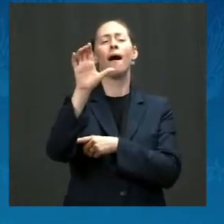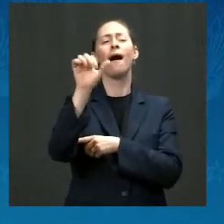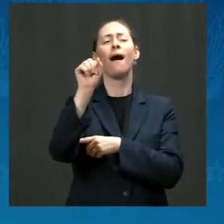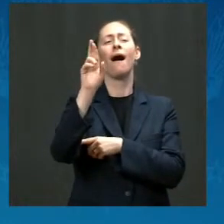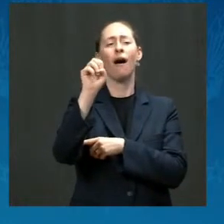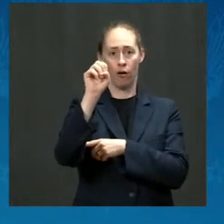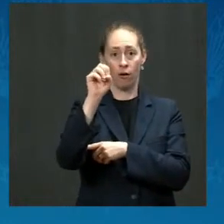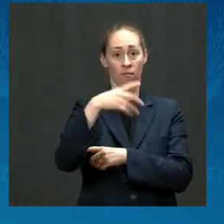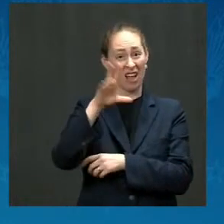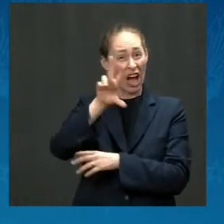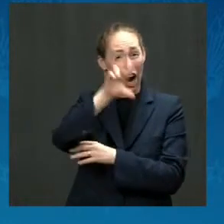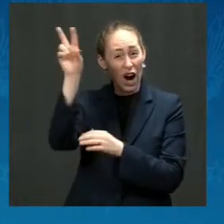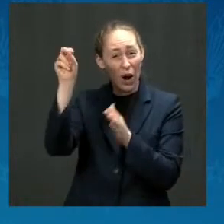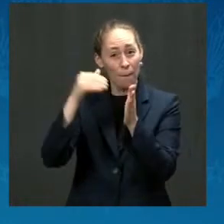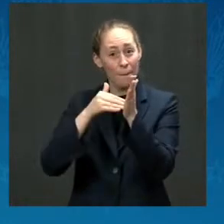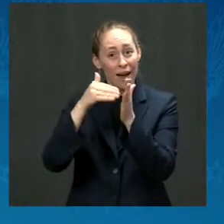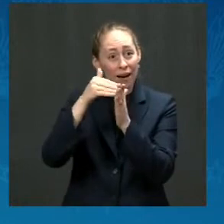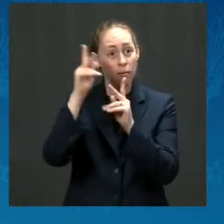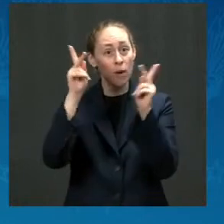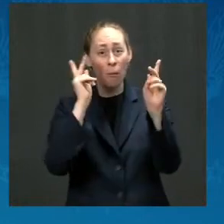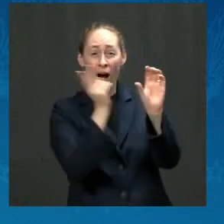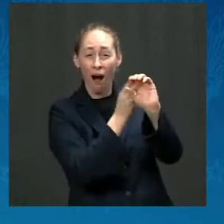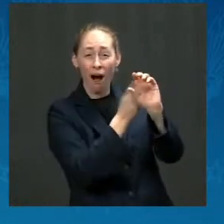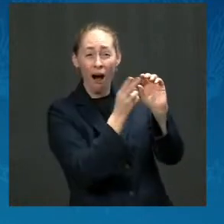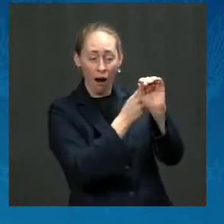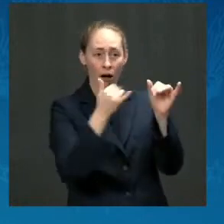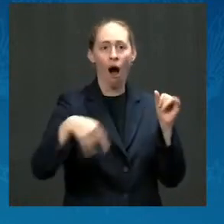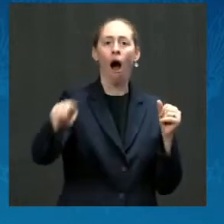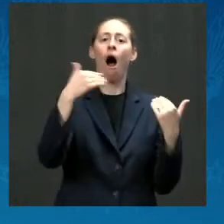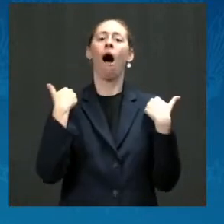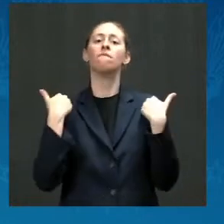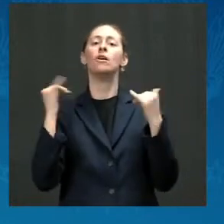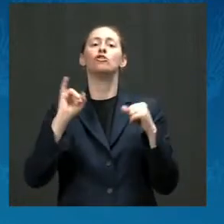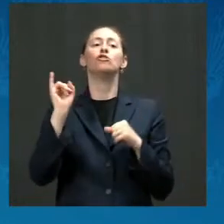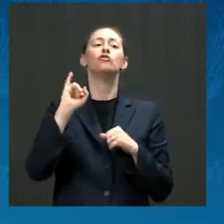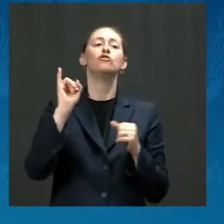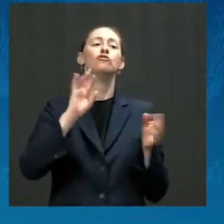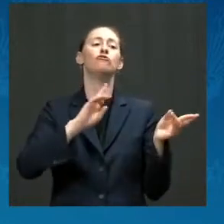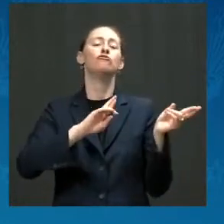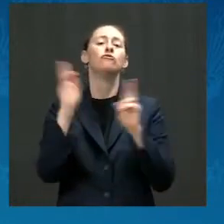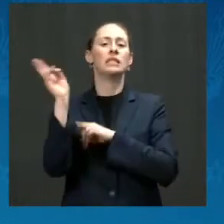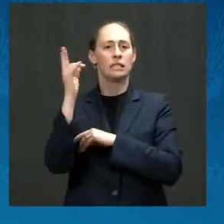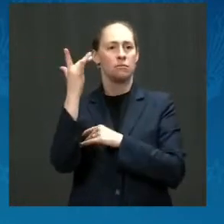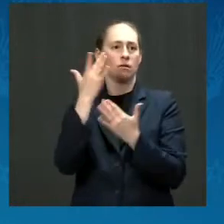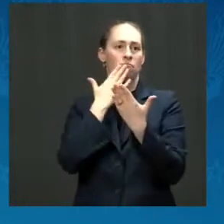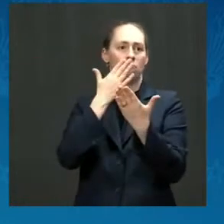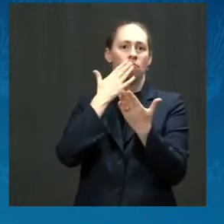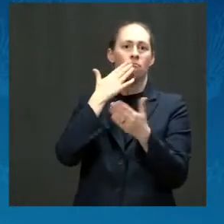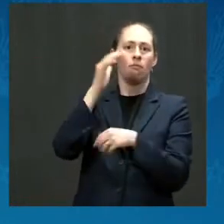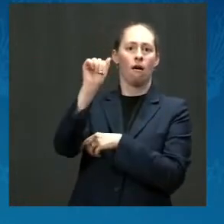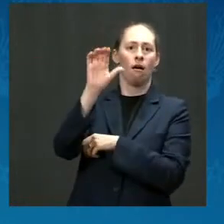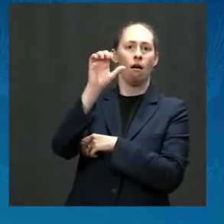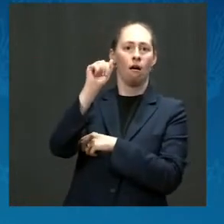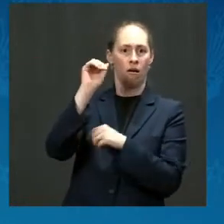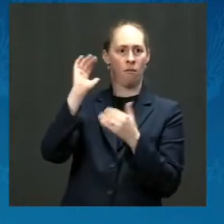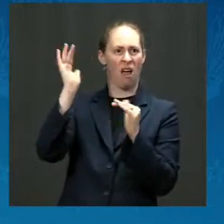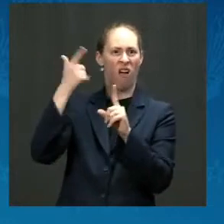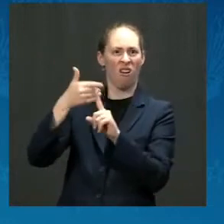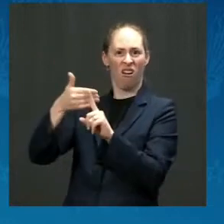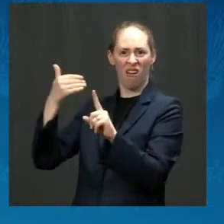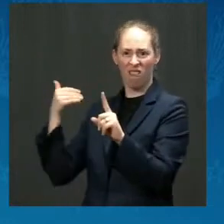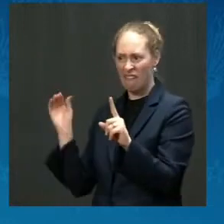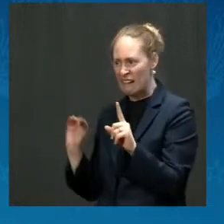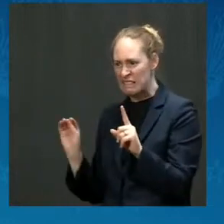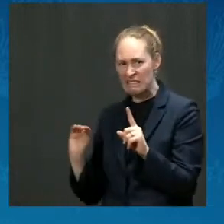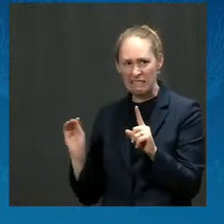people today are covered through the Affordable Care Act than ever before. And President Joe Biden and I